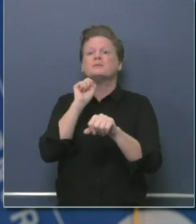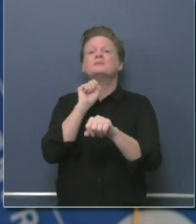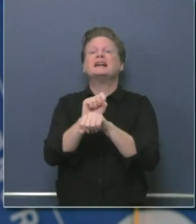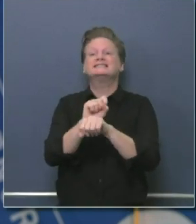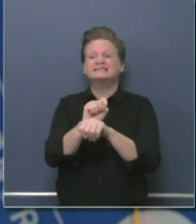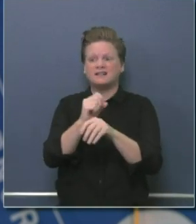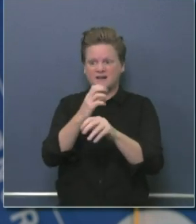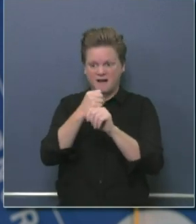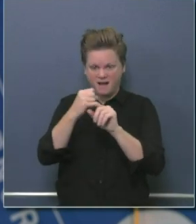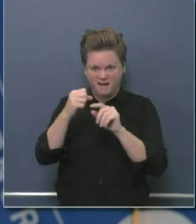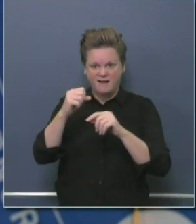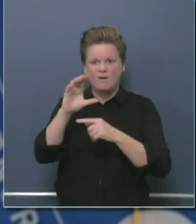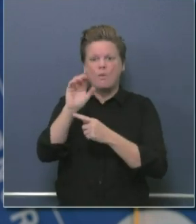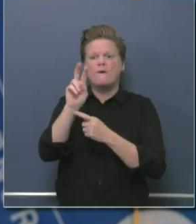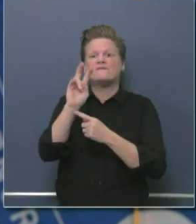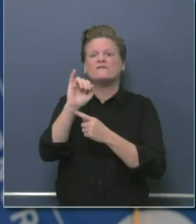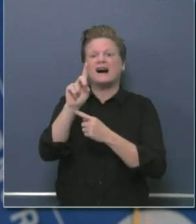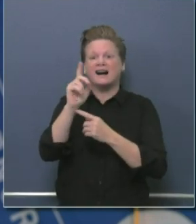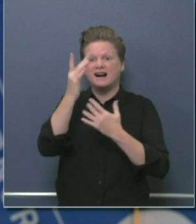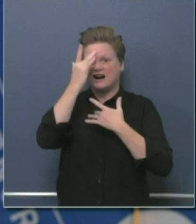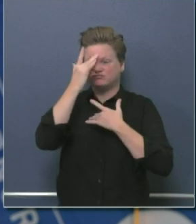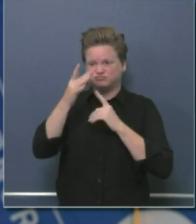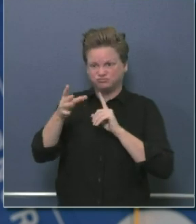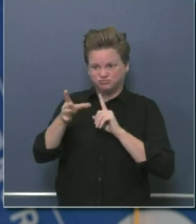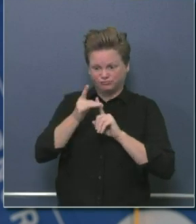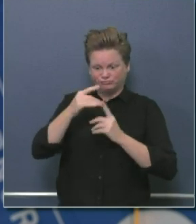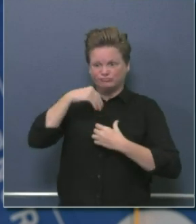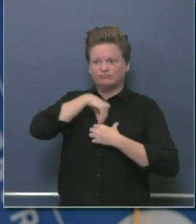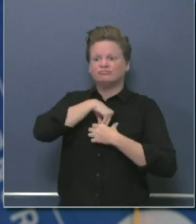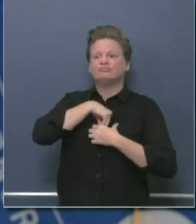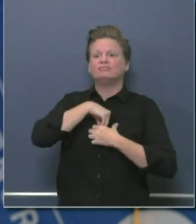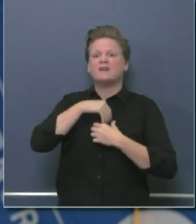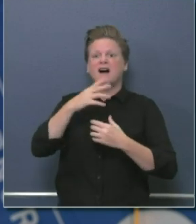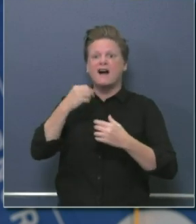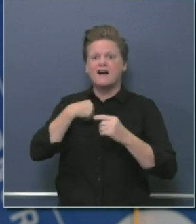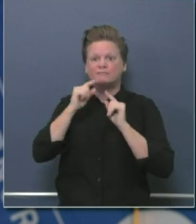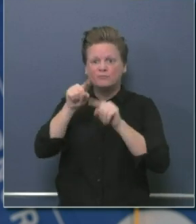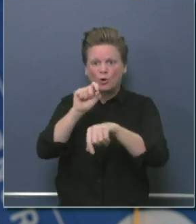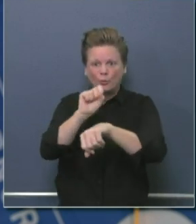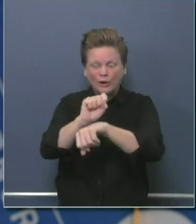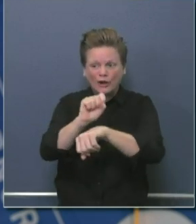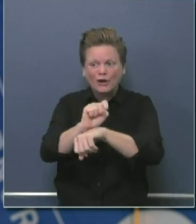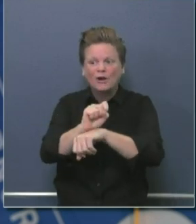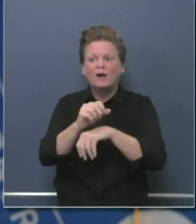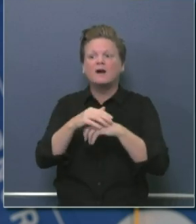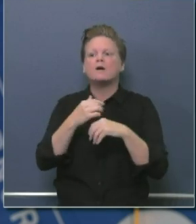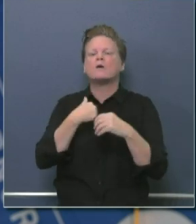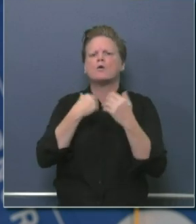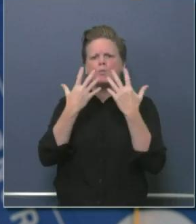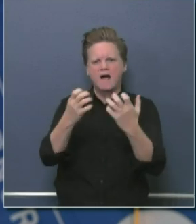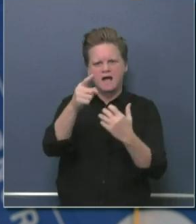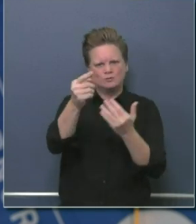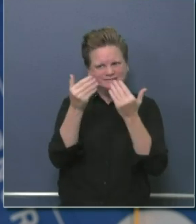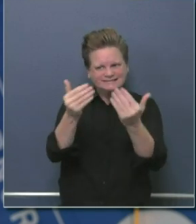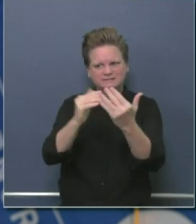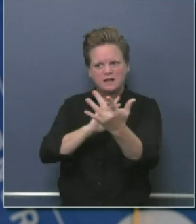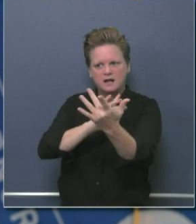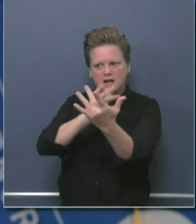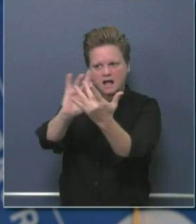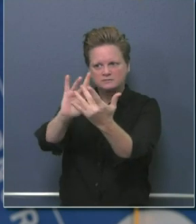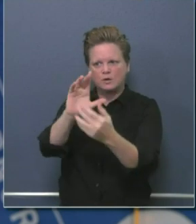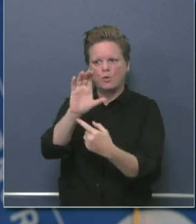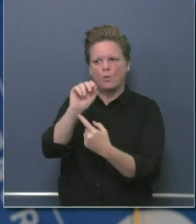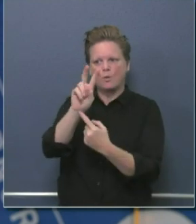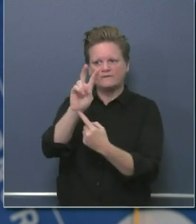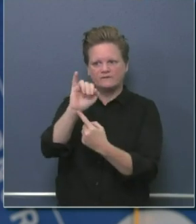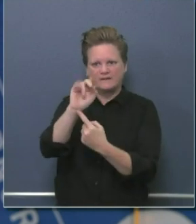days of reporting to work, it is presumed that you contacted COVID-19 through the course of your employment,